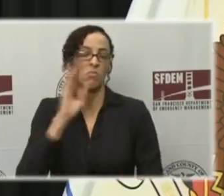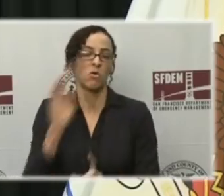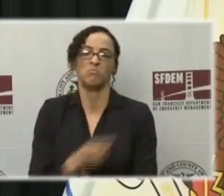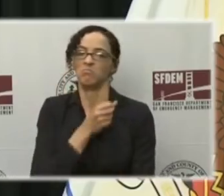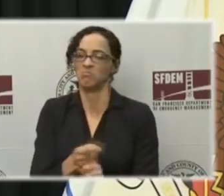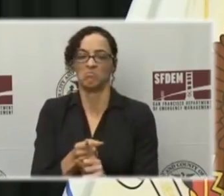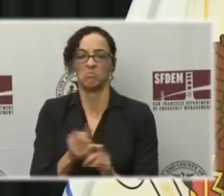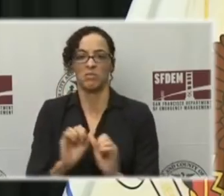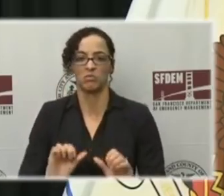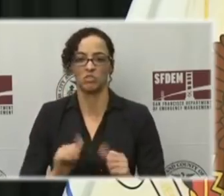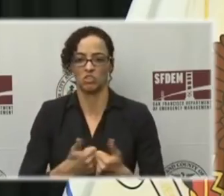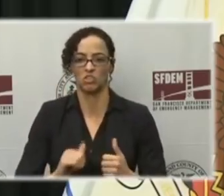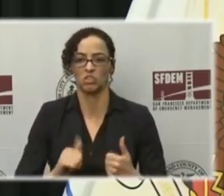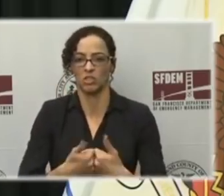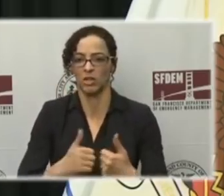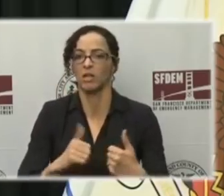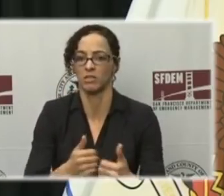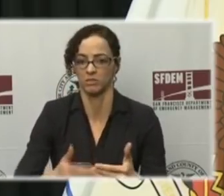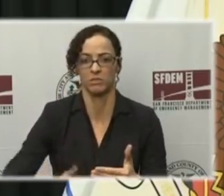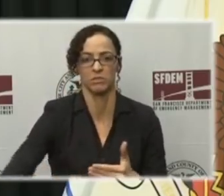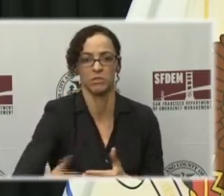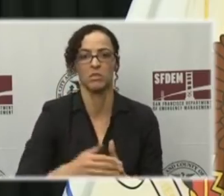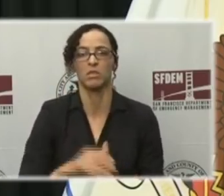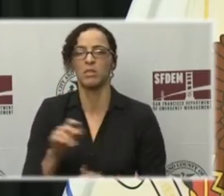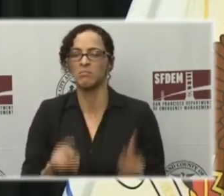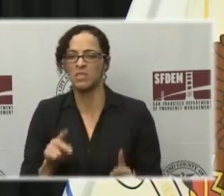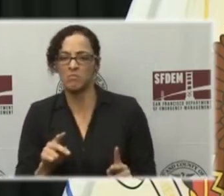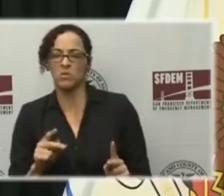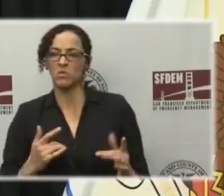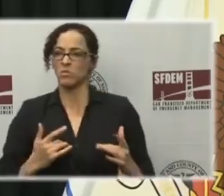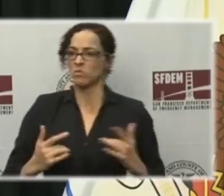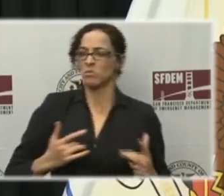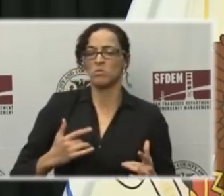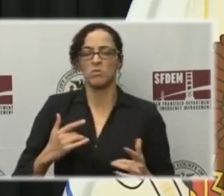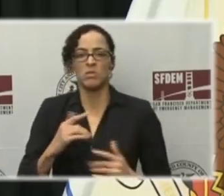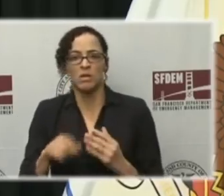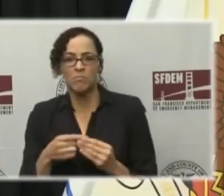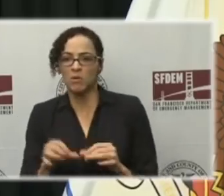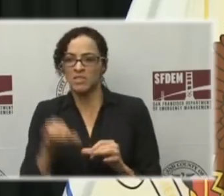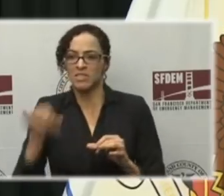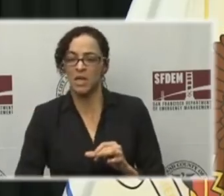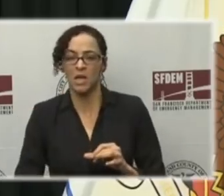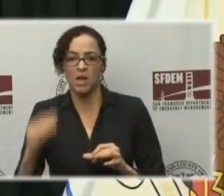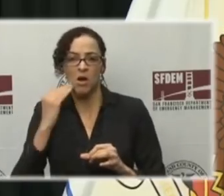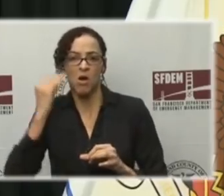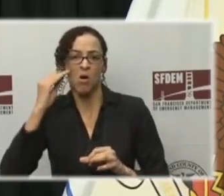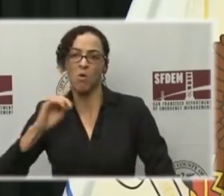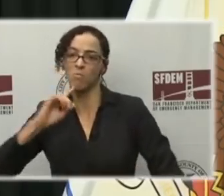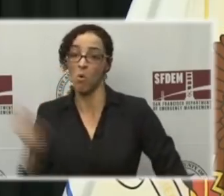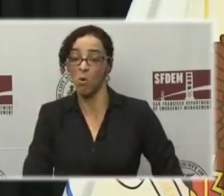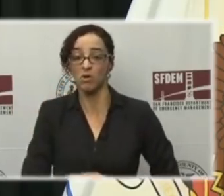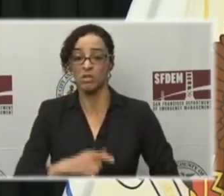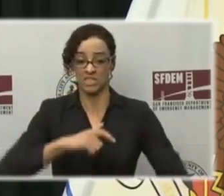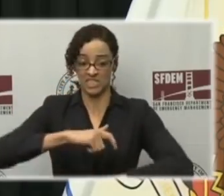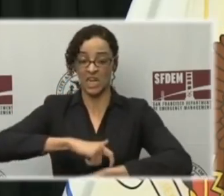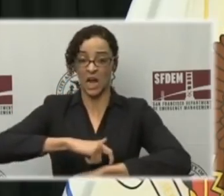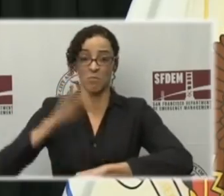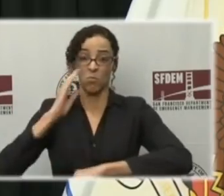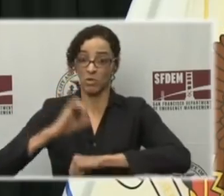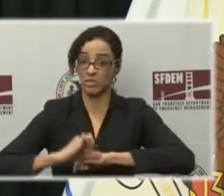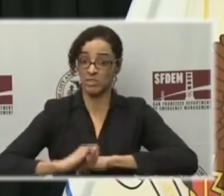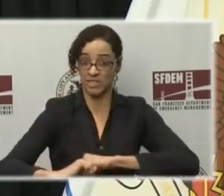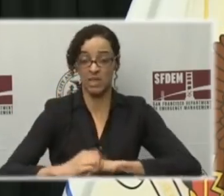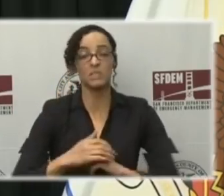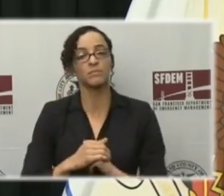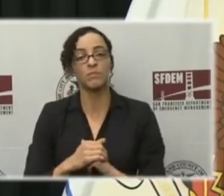know about the stay-at-home order and whether or not that will be extended. I know that our county